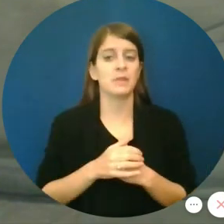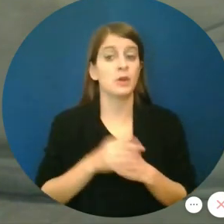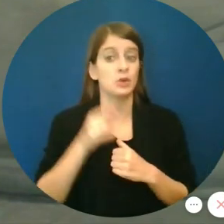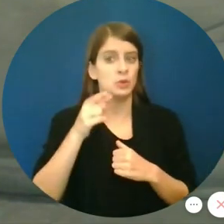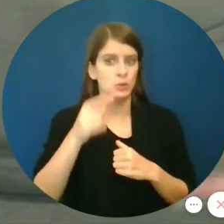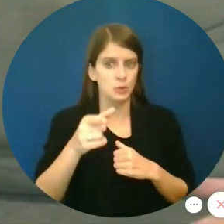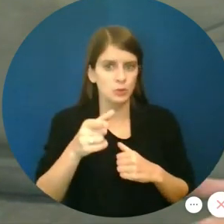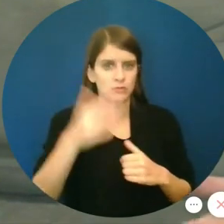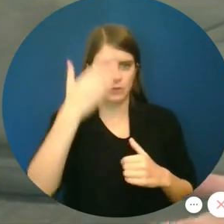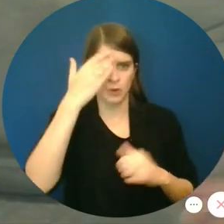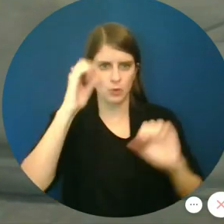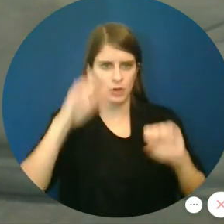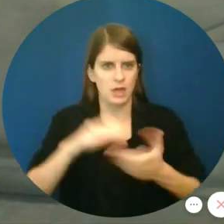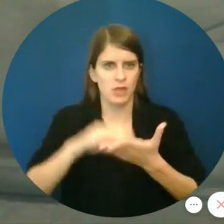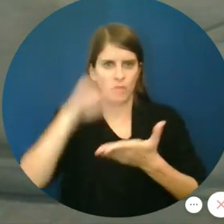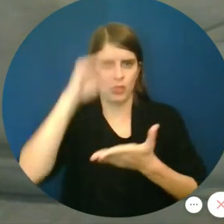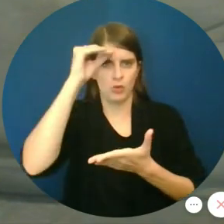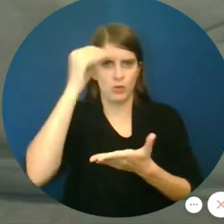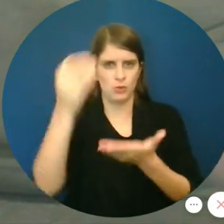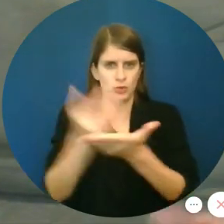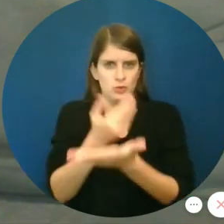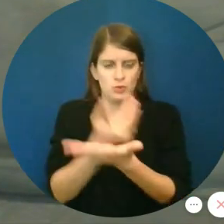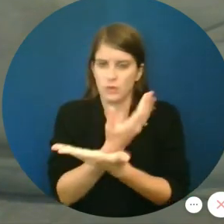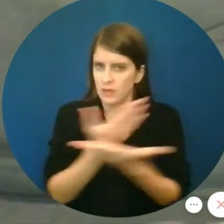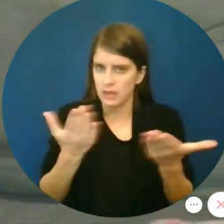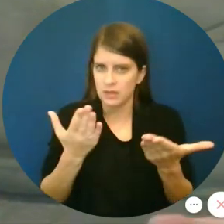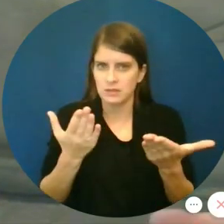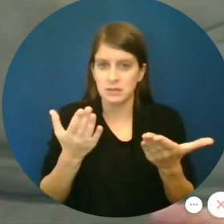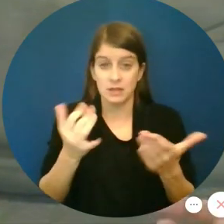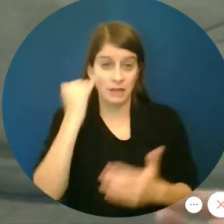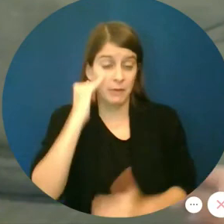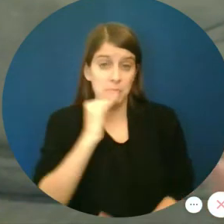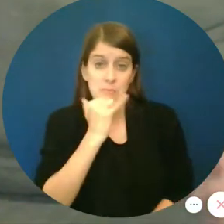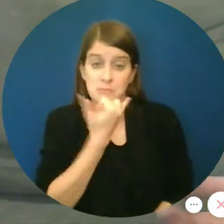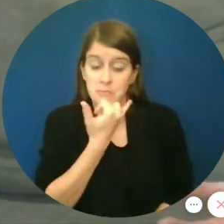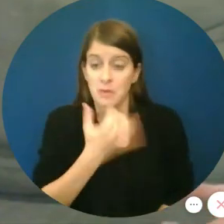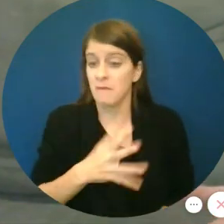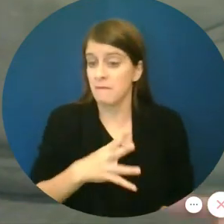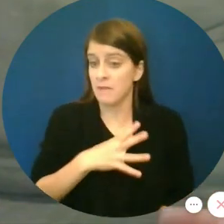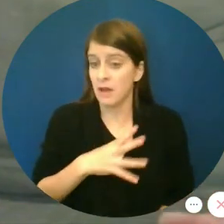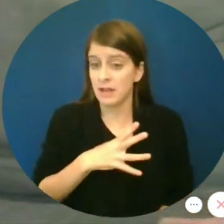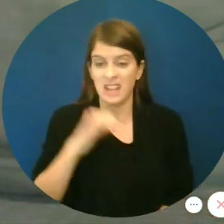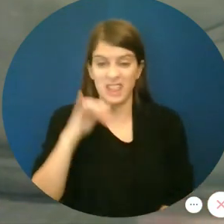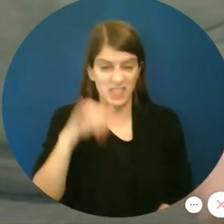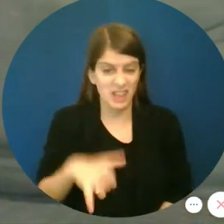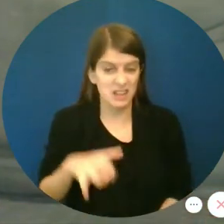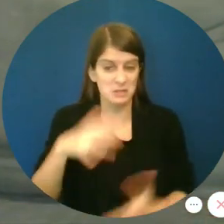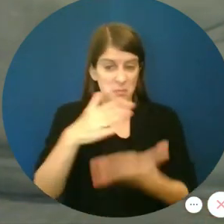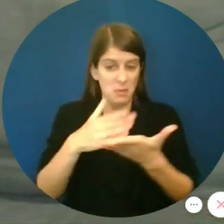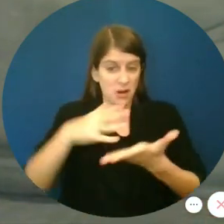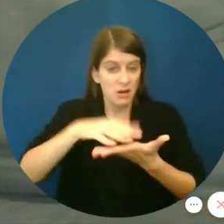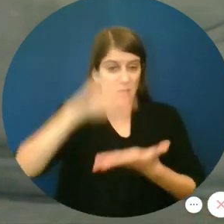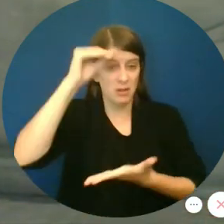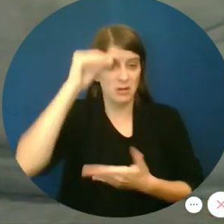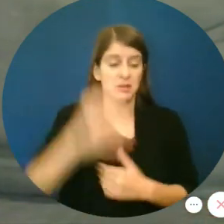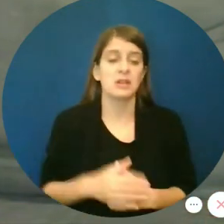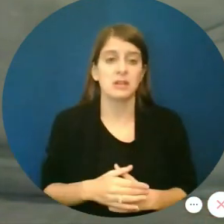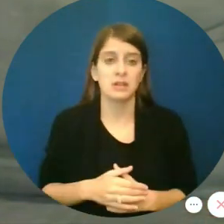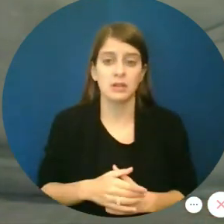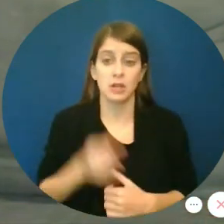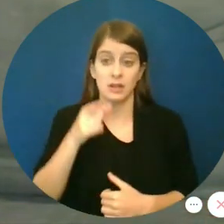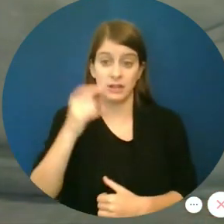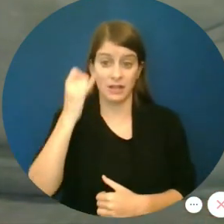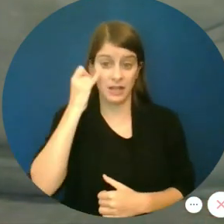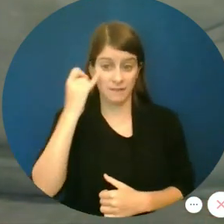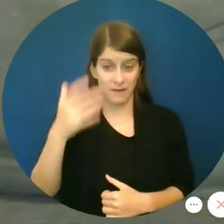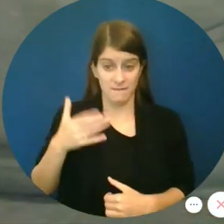okay about making mistakes because that's part of the process of learning. We feel that we are important and recognized for